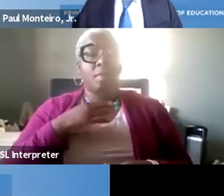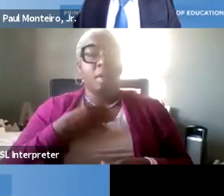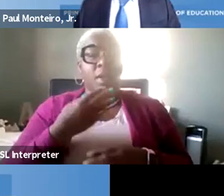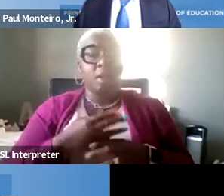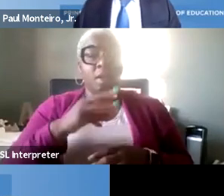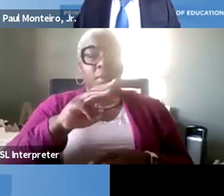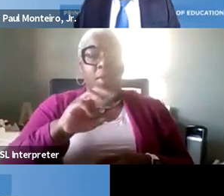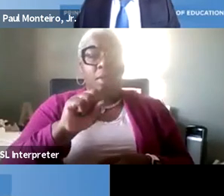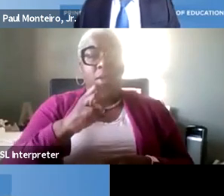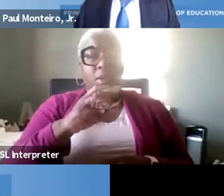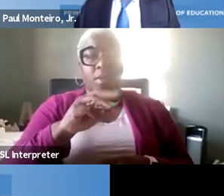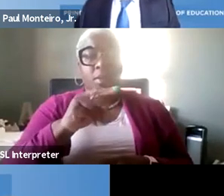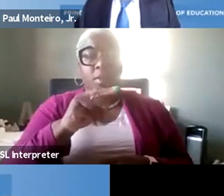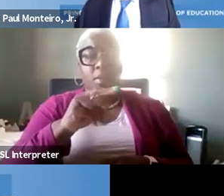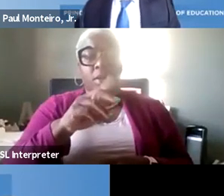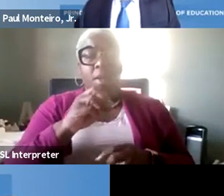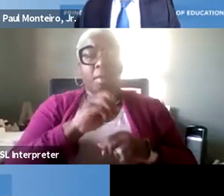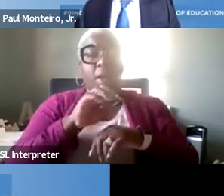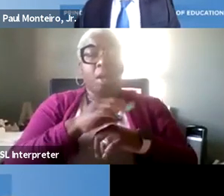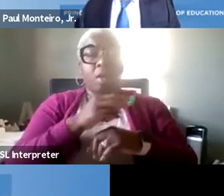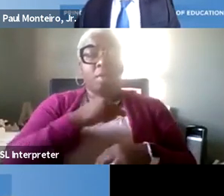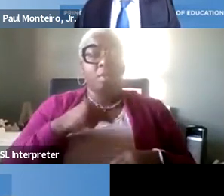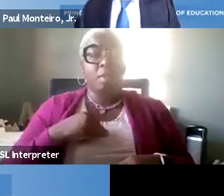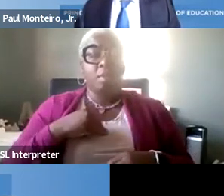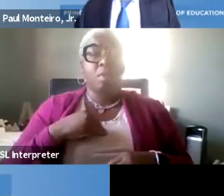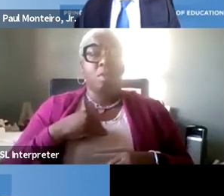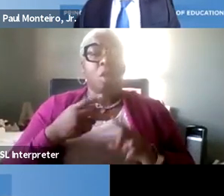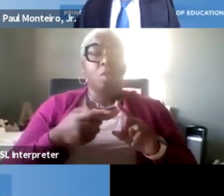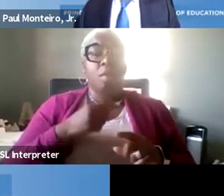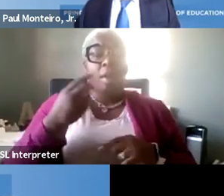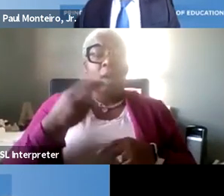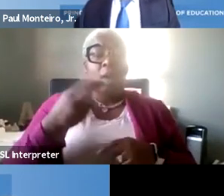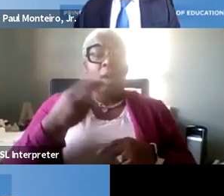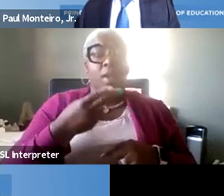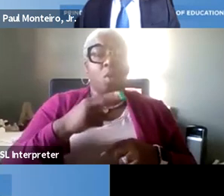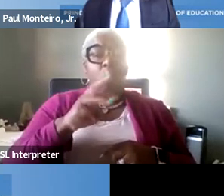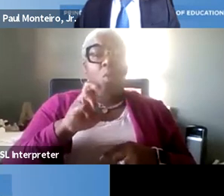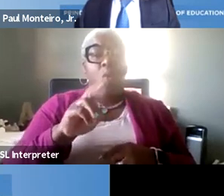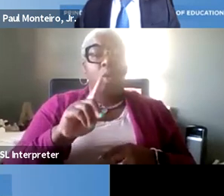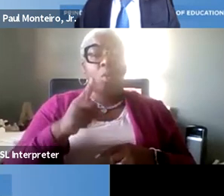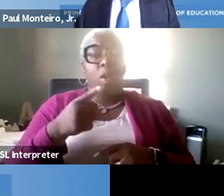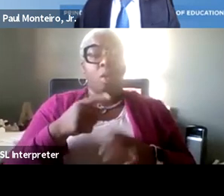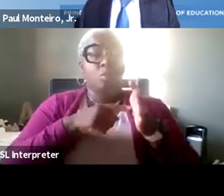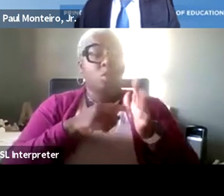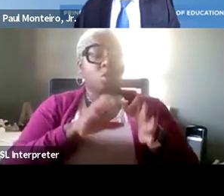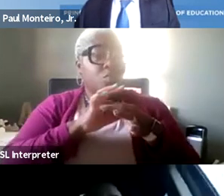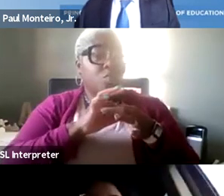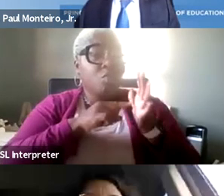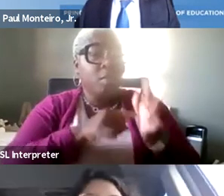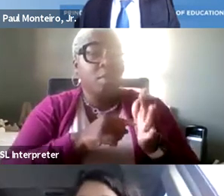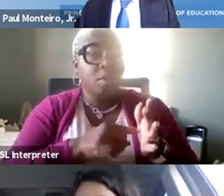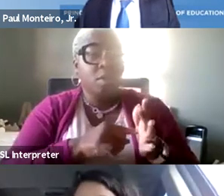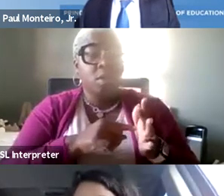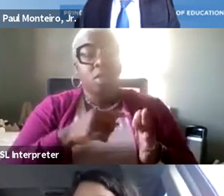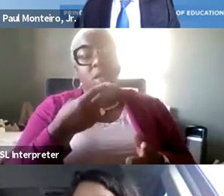a council member for the city of Hyattsville representing Ward 1, which includes Hyattsville Elementary School. I